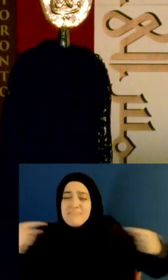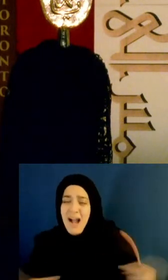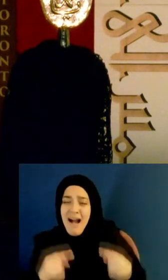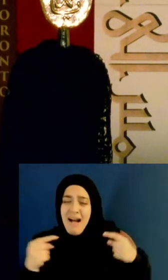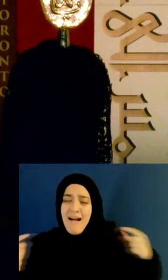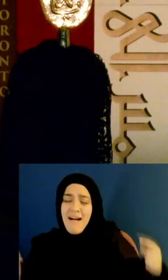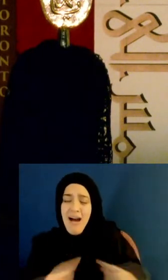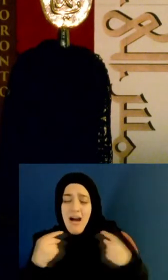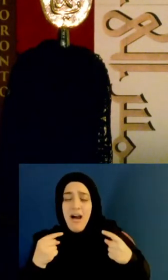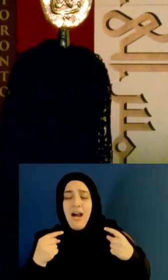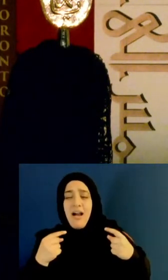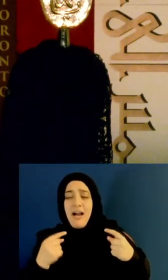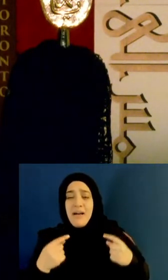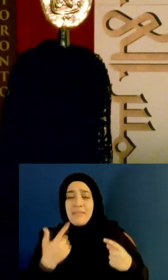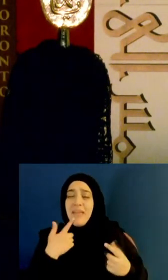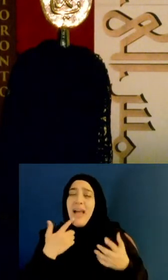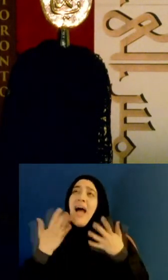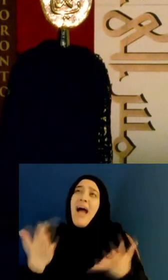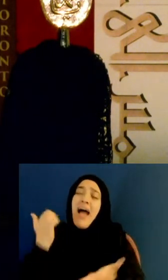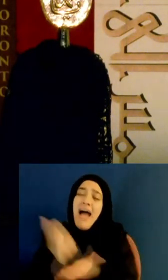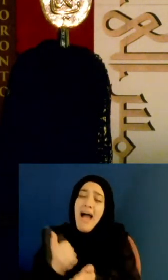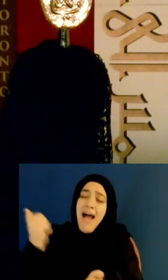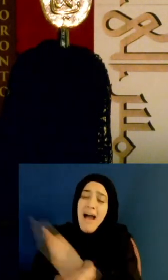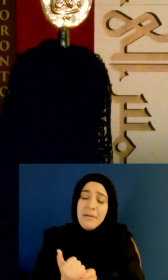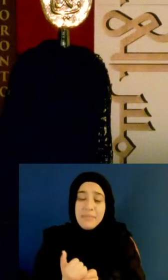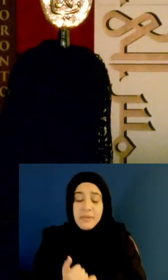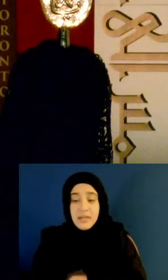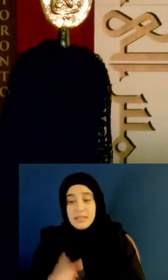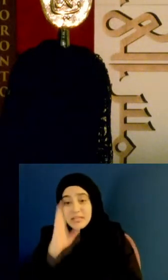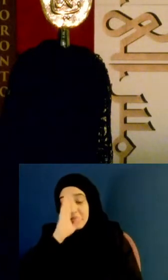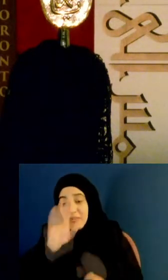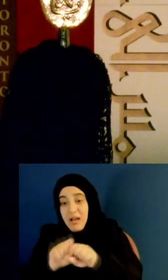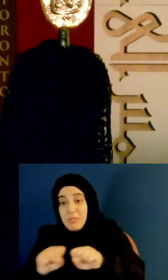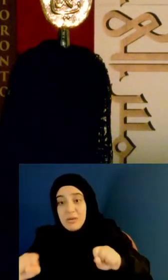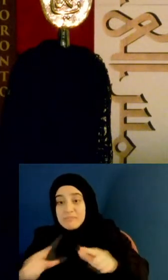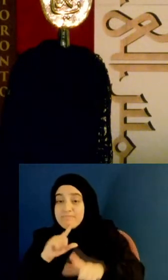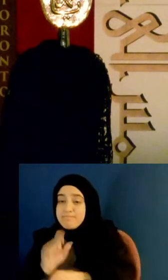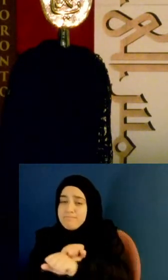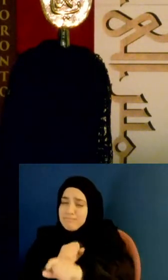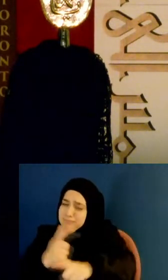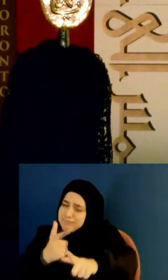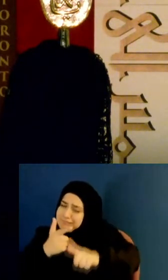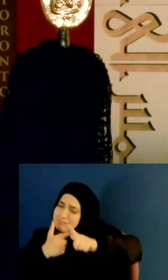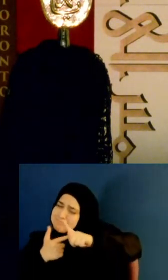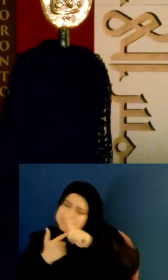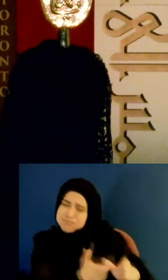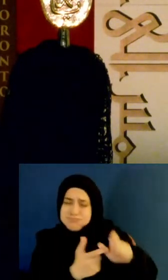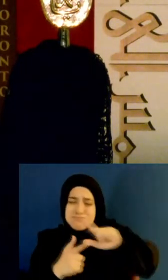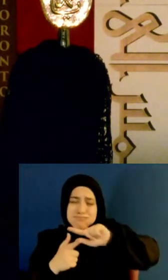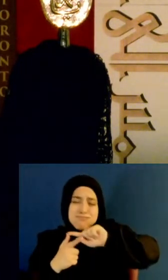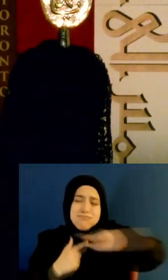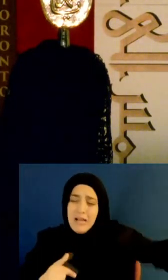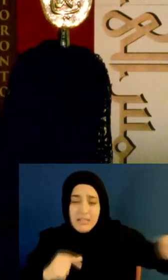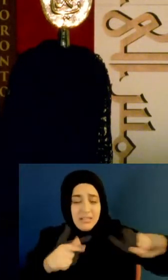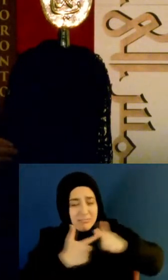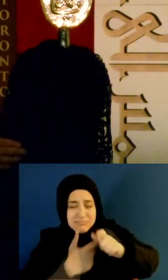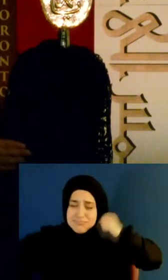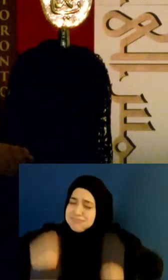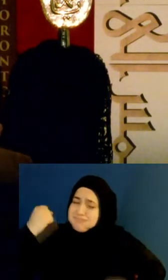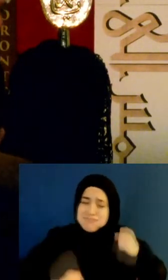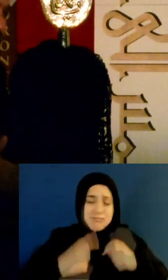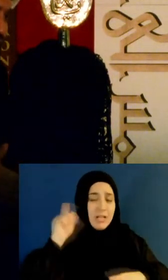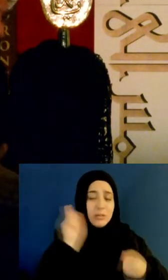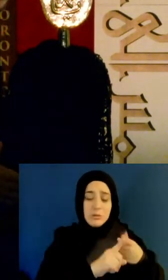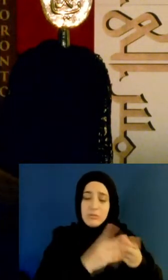Adrikni Allah, Imam al-Hussein went charging towards the Maidan. The enemies from the east